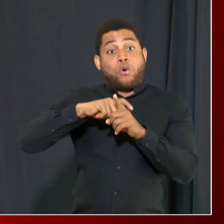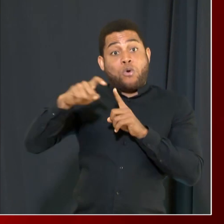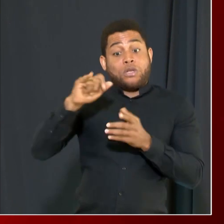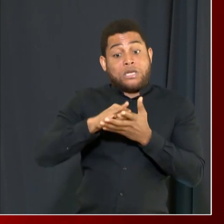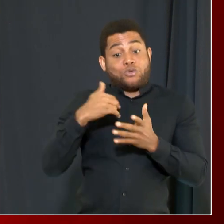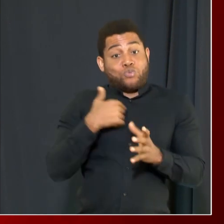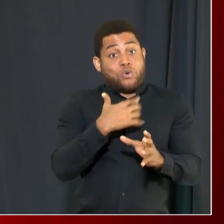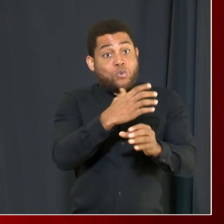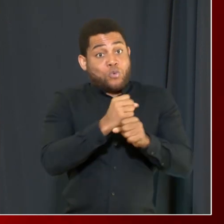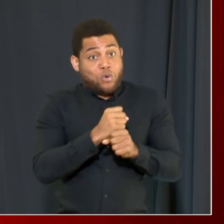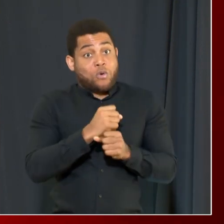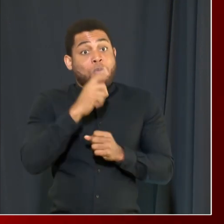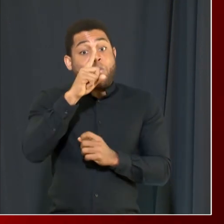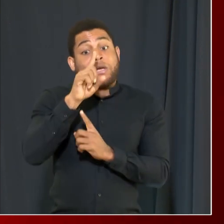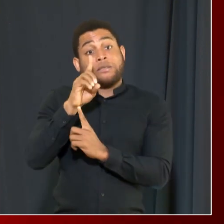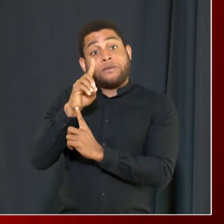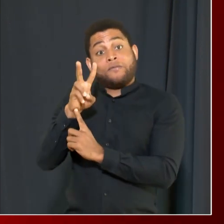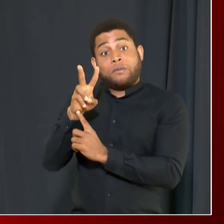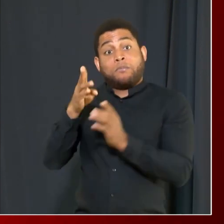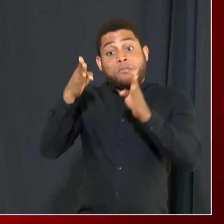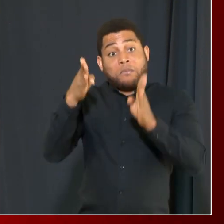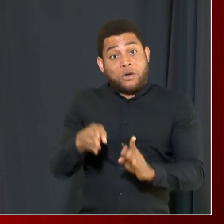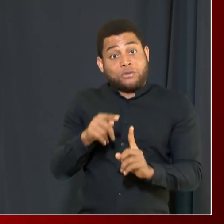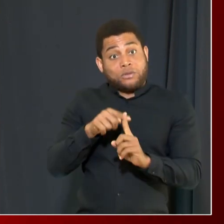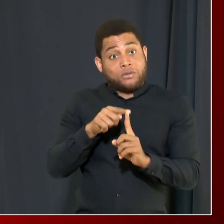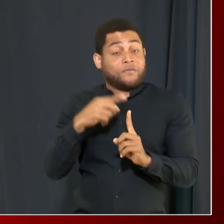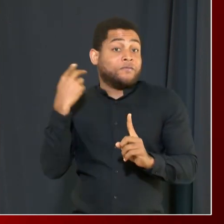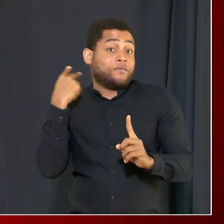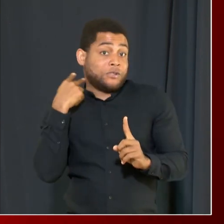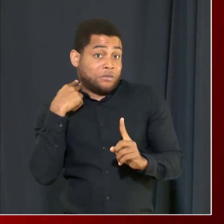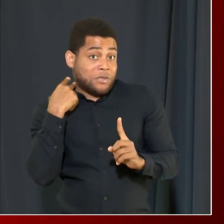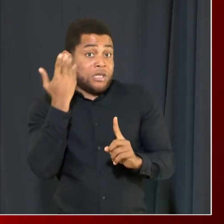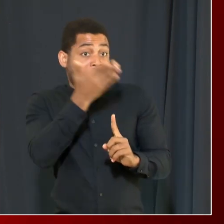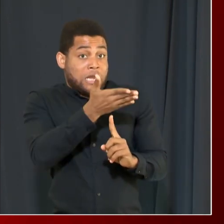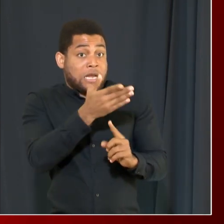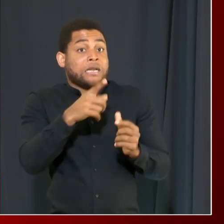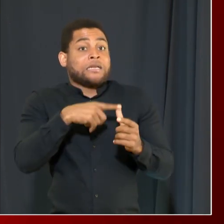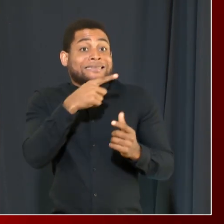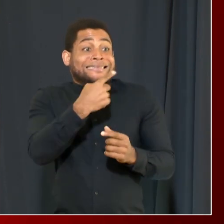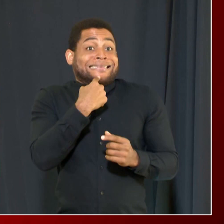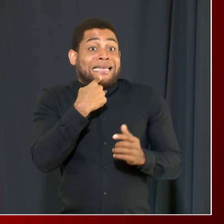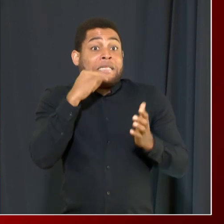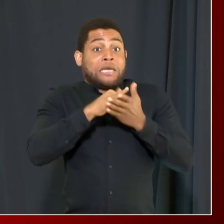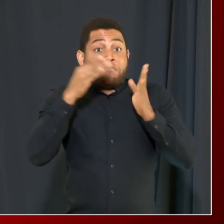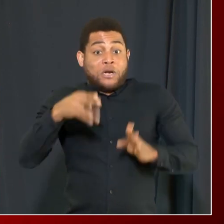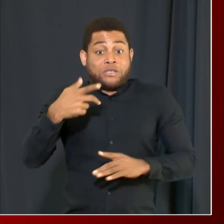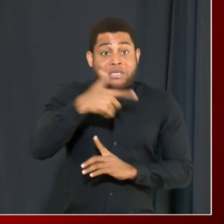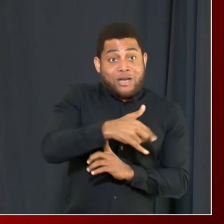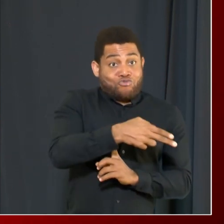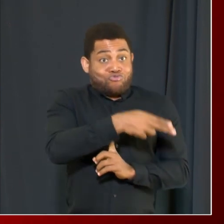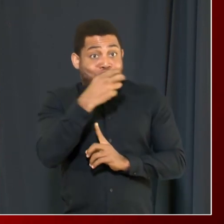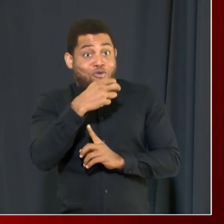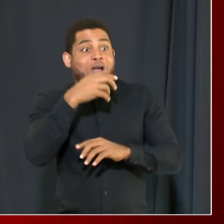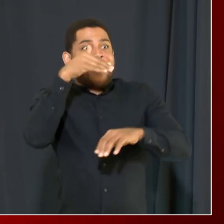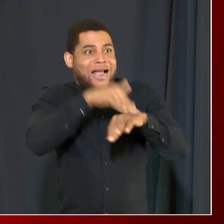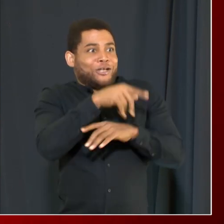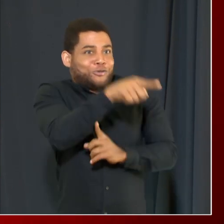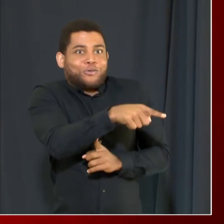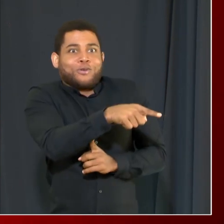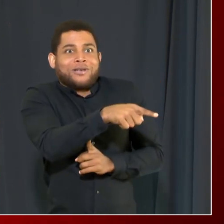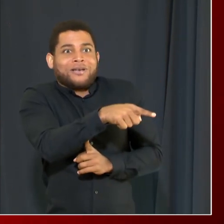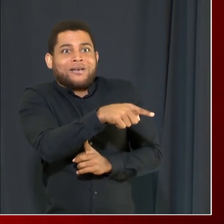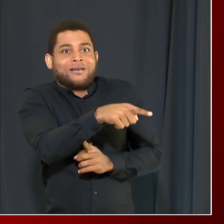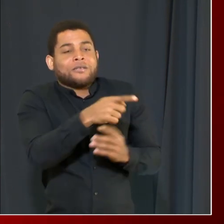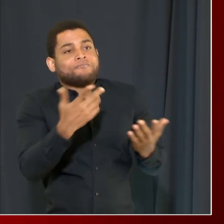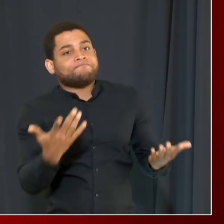of the domestic violence victim, was that the subject fired a shot at her, provided us